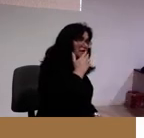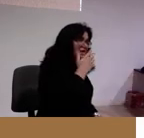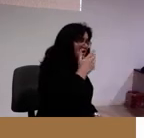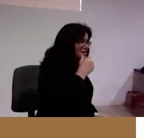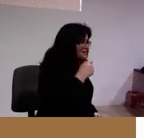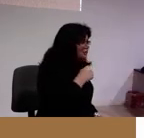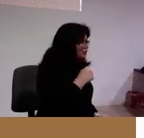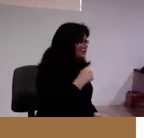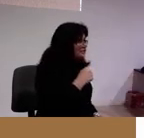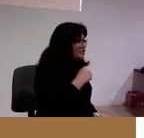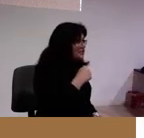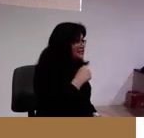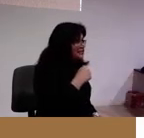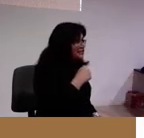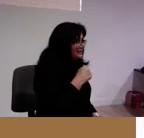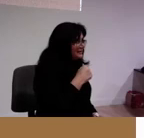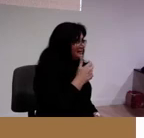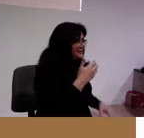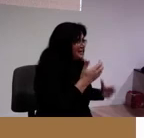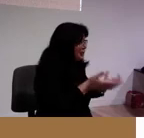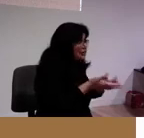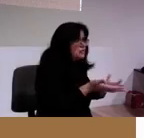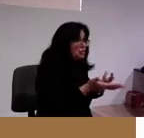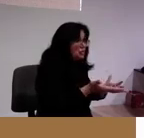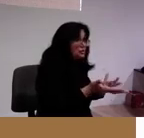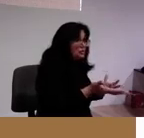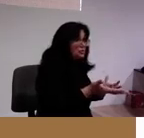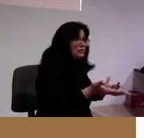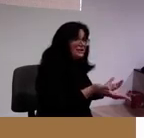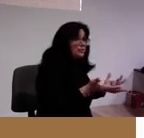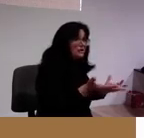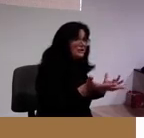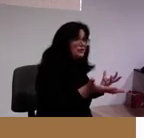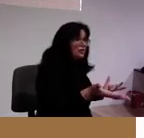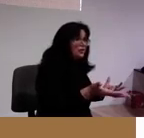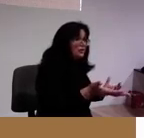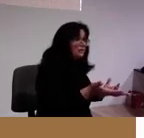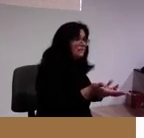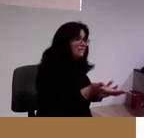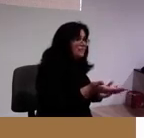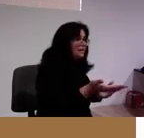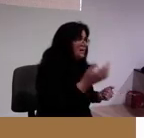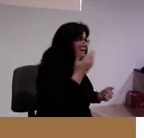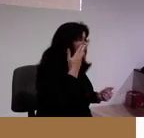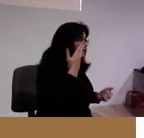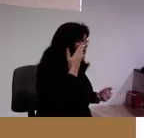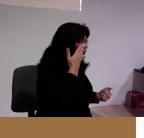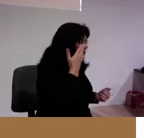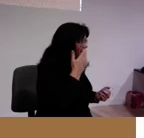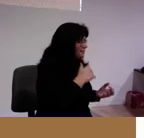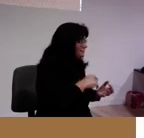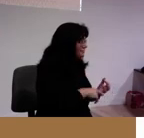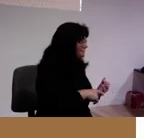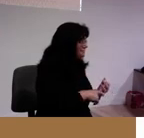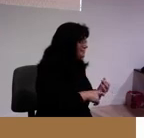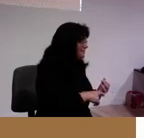it, touched it on his tongue. And those are all skills that he'd been taught about how to